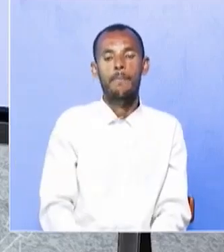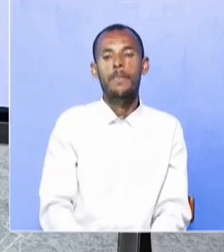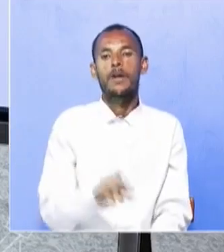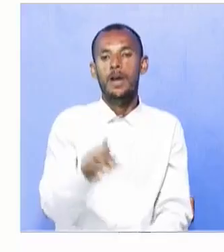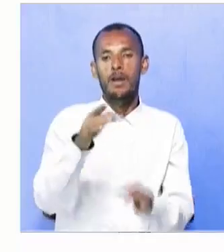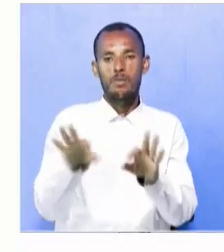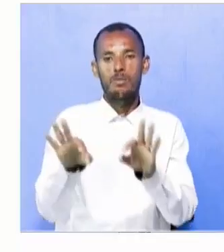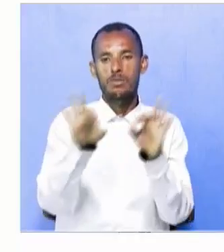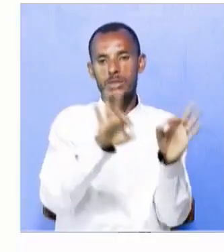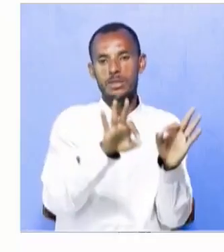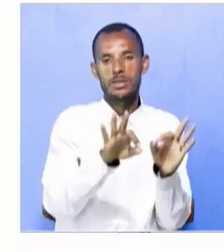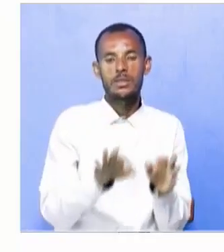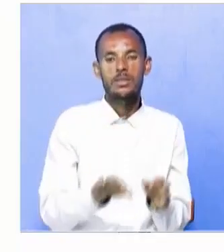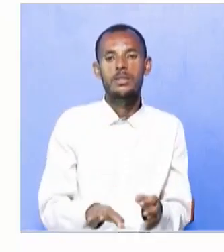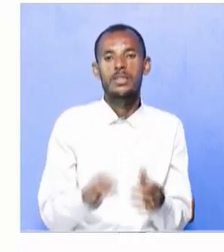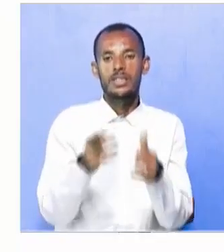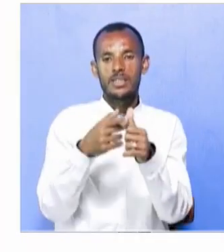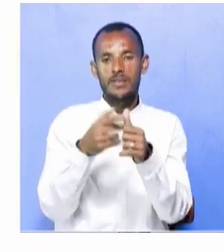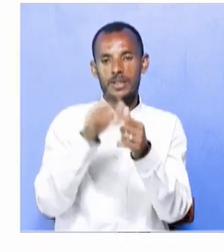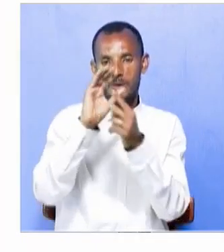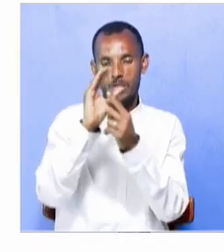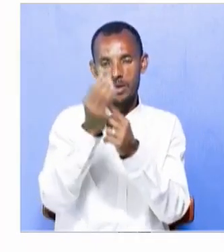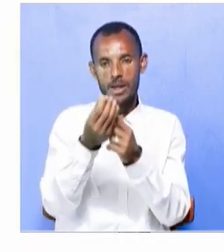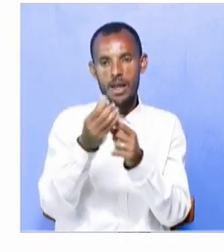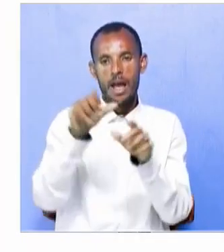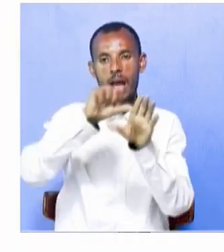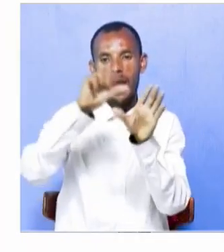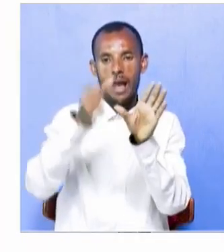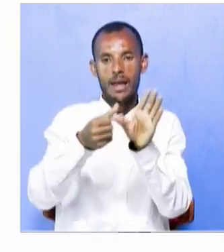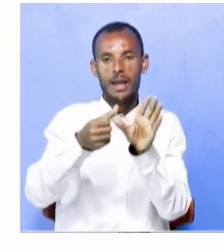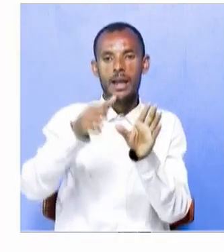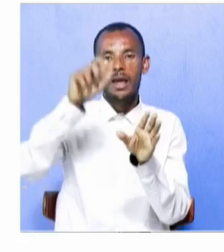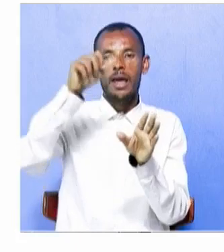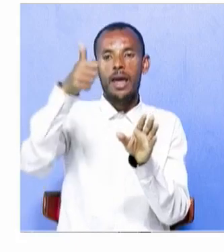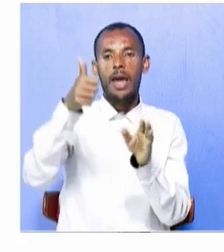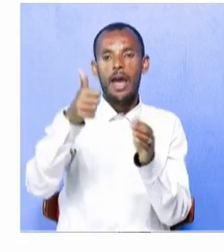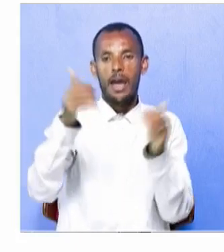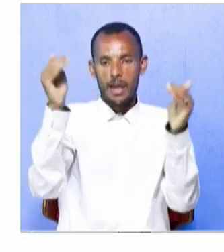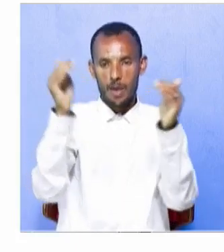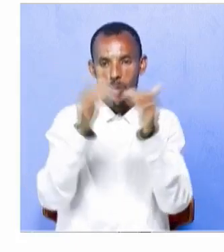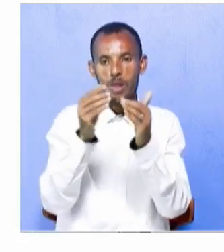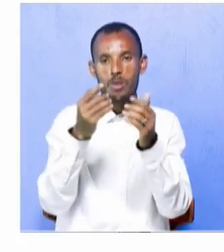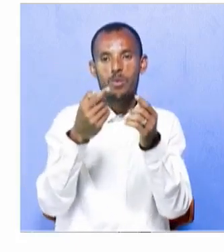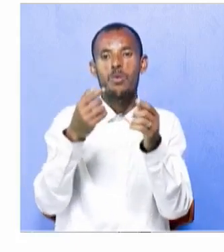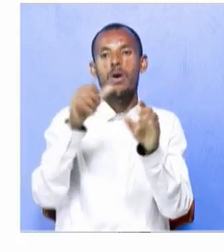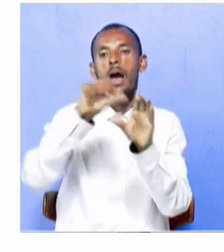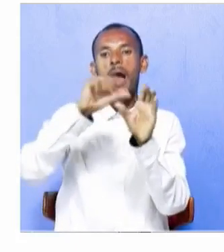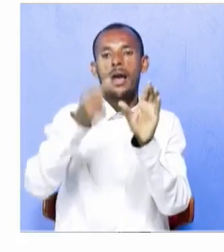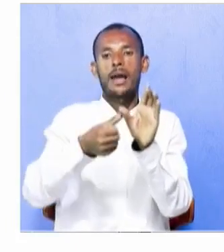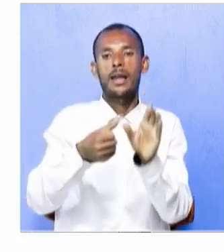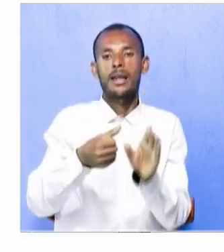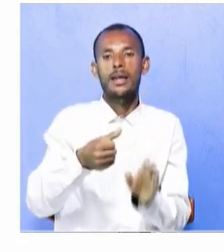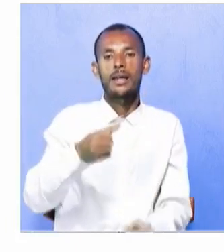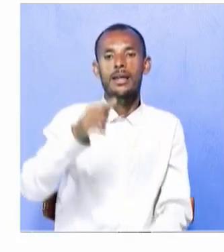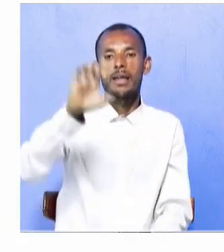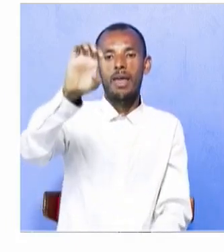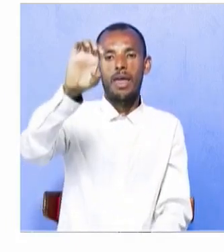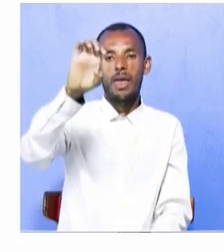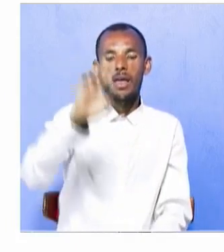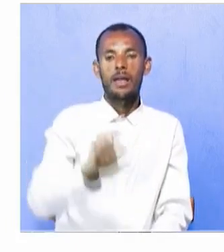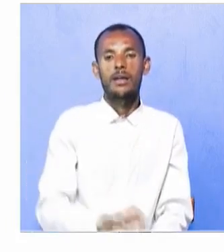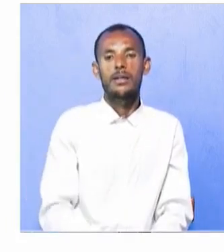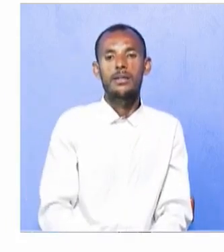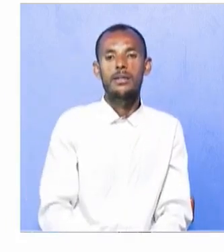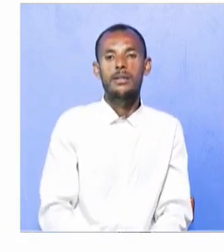can put like this. The first condition, angle A must be congruent to angle angle E.